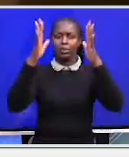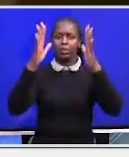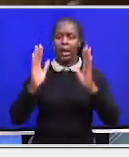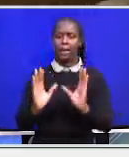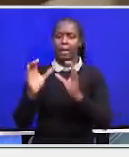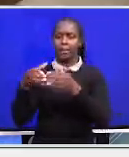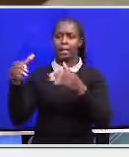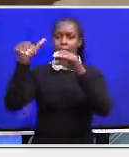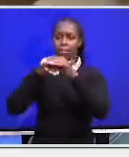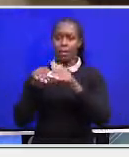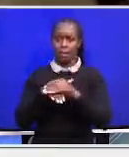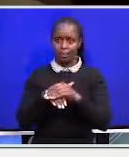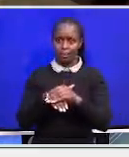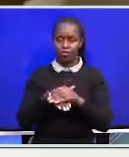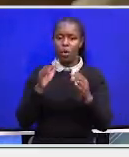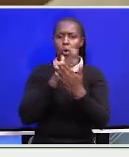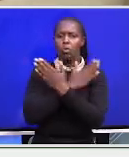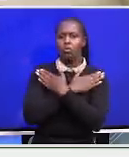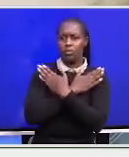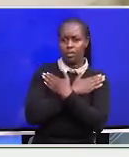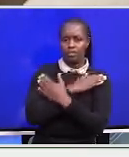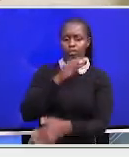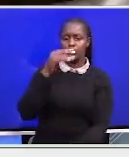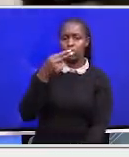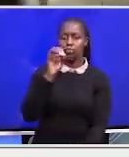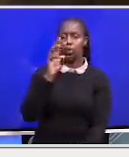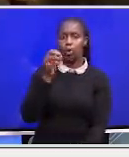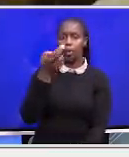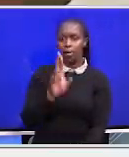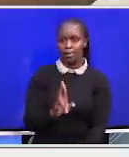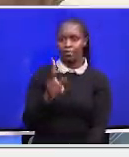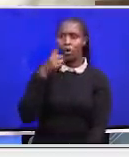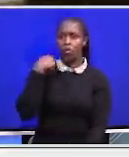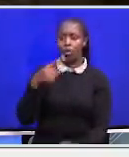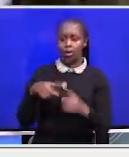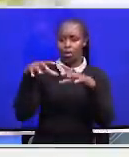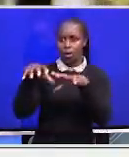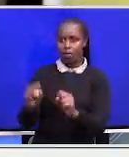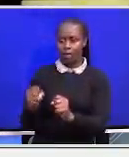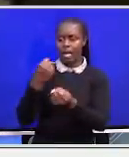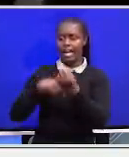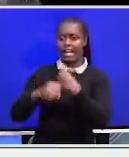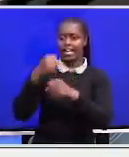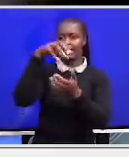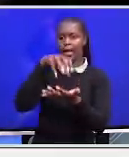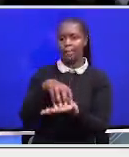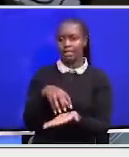founding members, allied to the new Secretary General Hassan Omar, who takes over in an acting capacity.